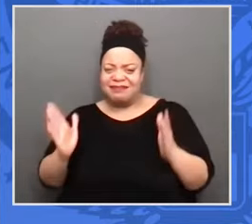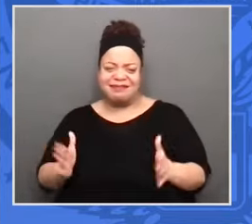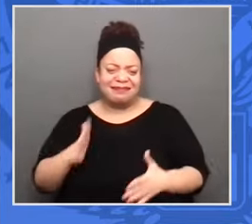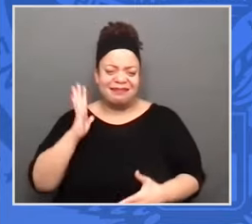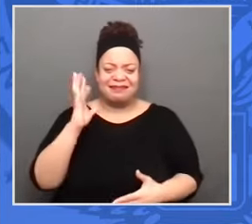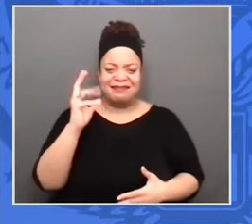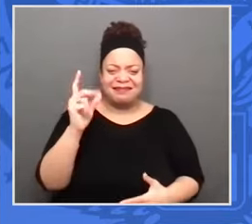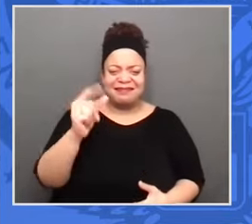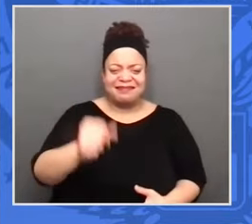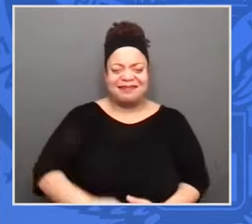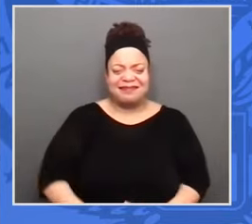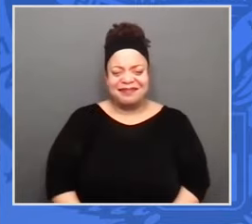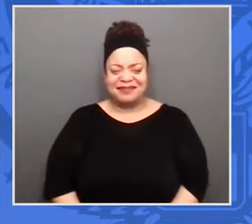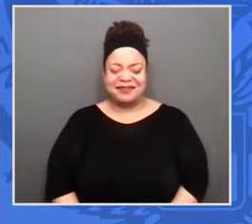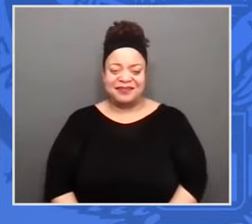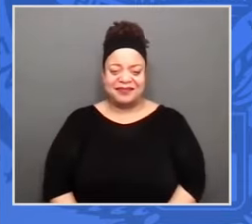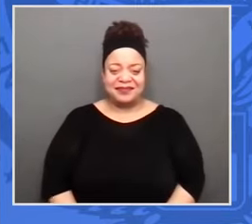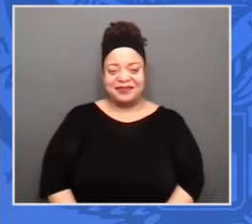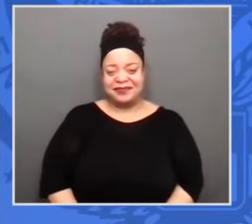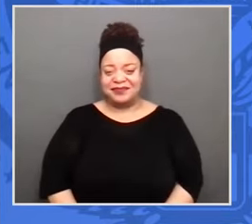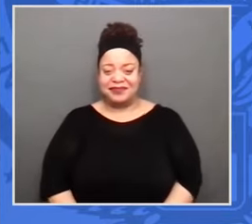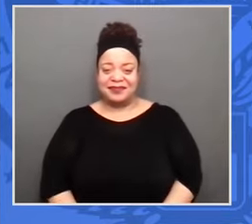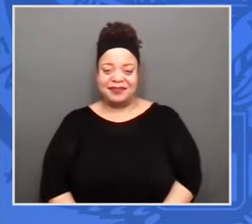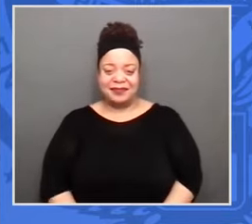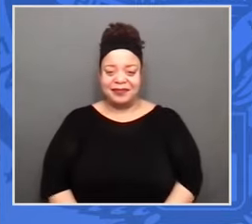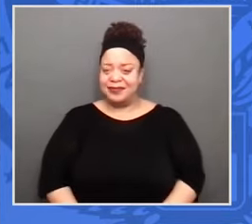You don't know where you're going now,